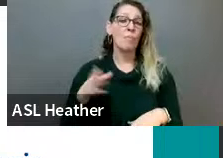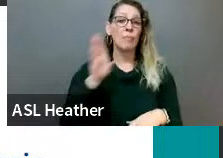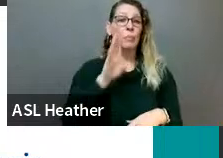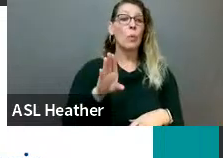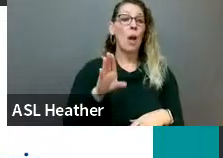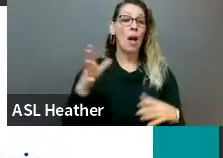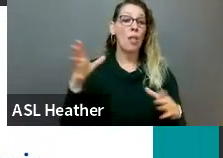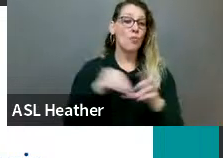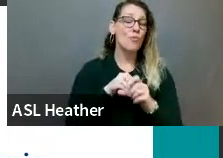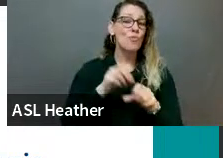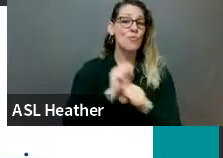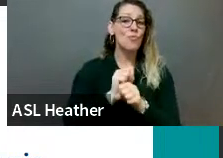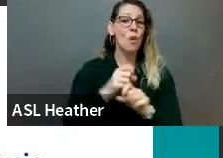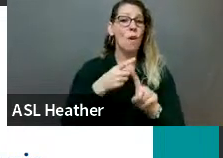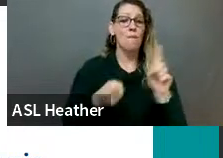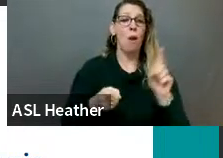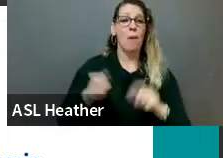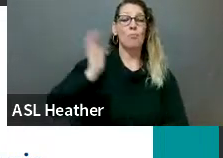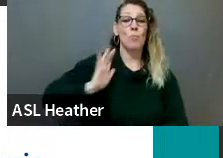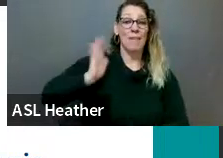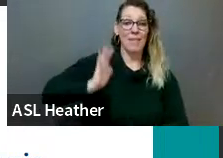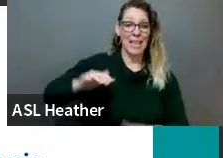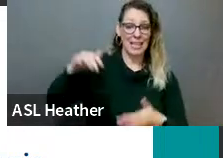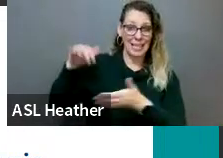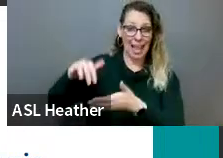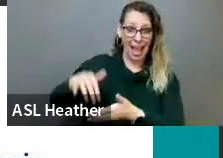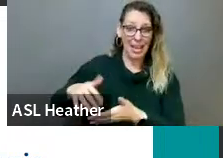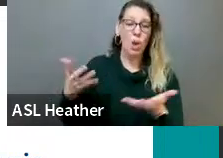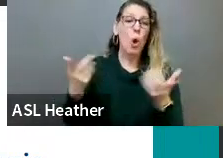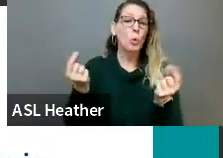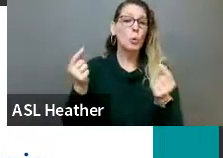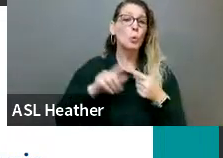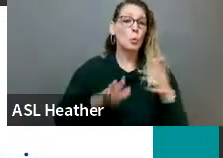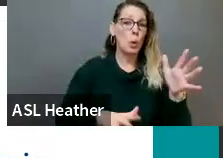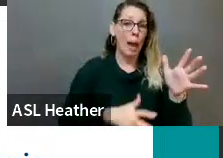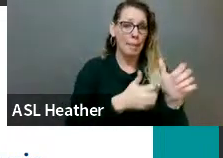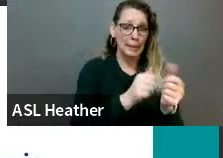include work from our previous study and what we've done to update